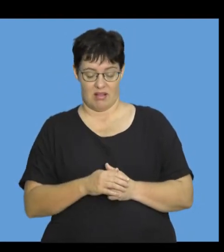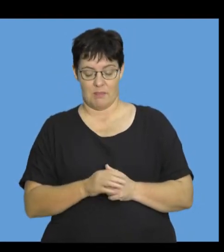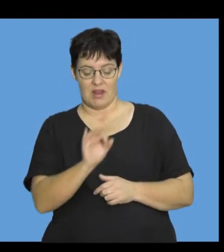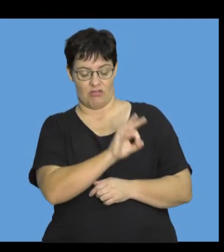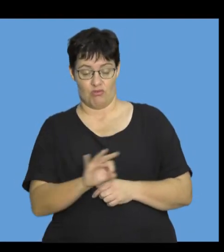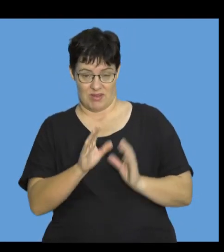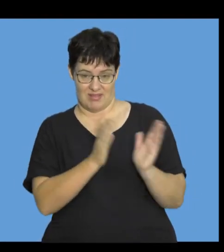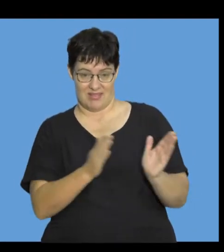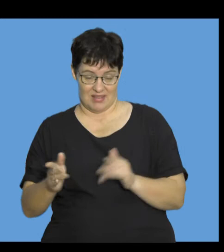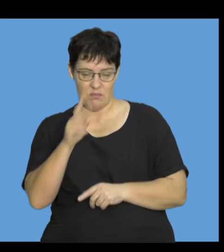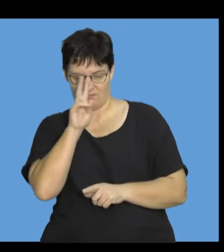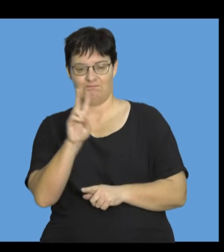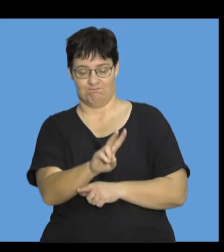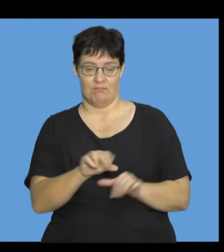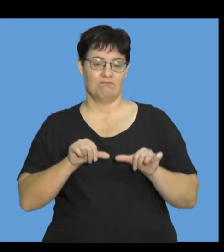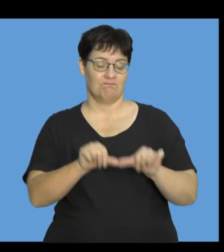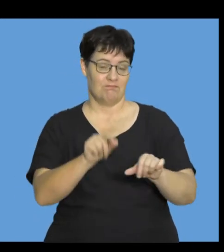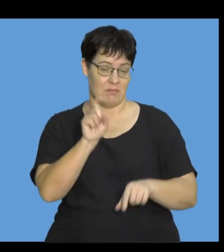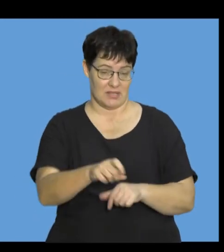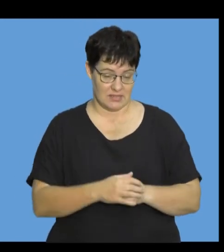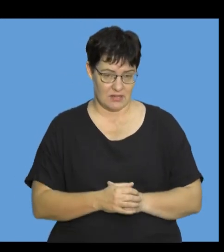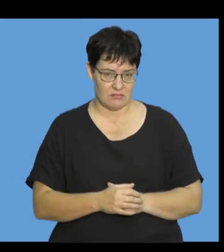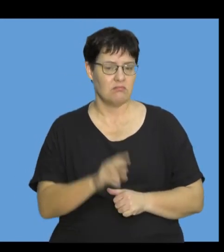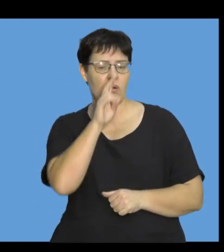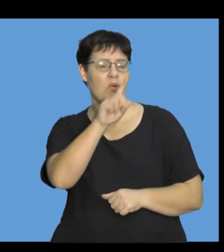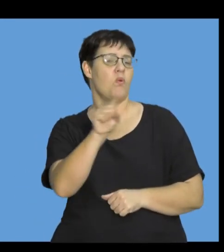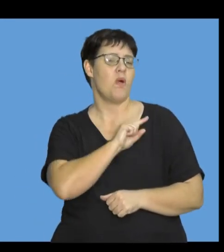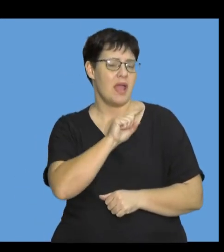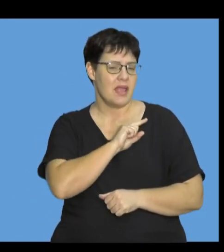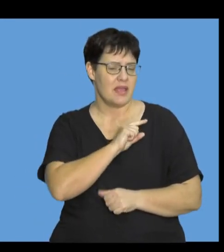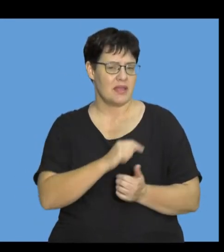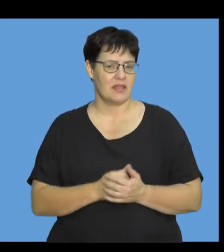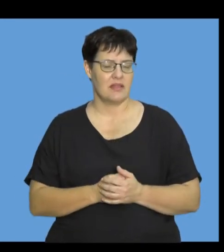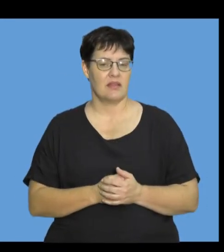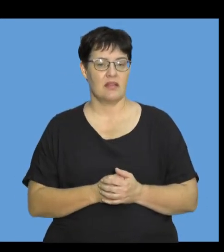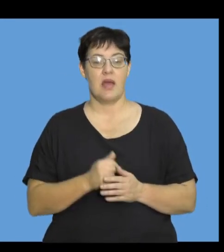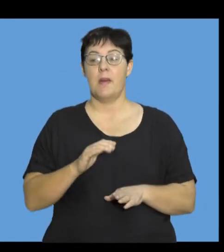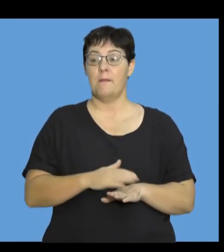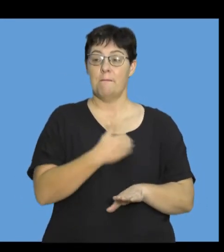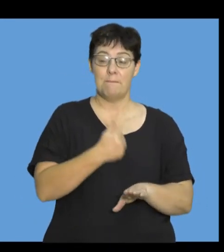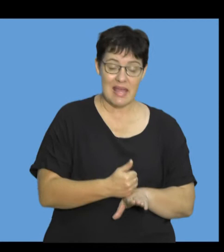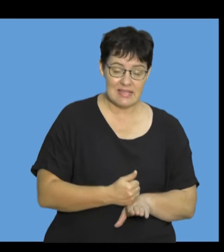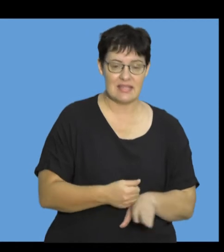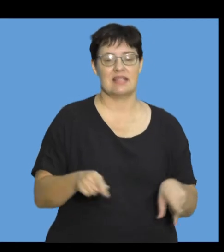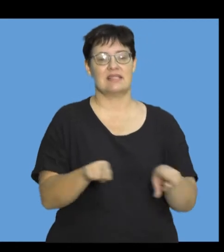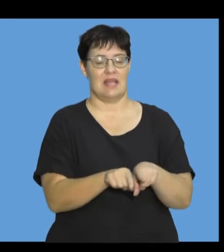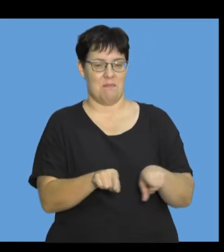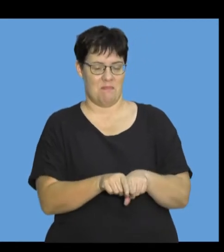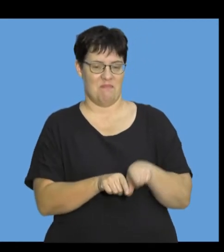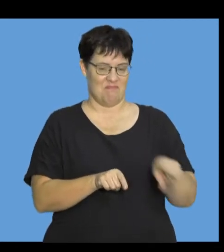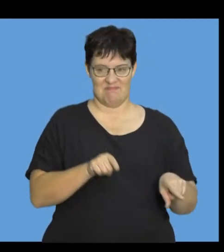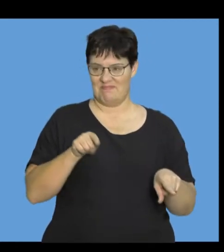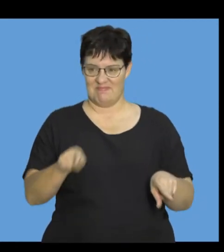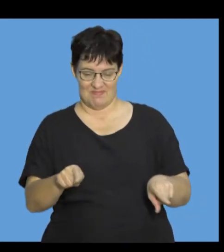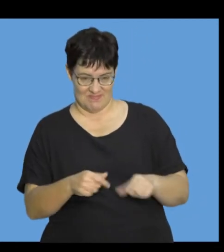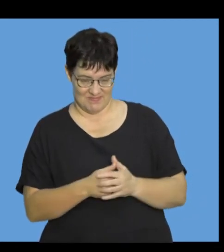the main thing that we need to look at. And why am I looking at this? I'm looking at this because the bases are the same of those